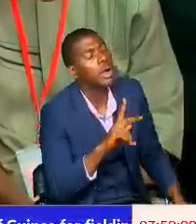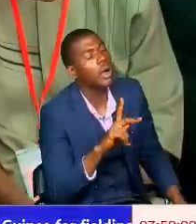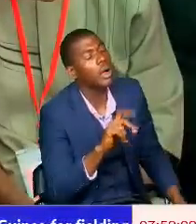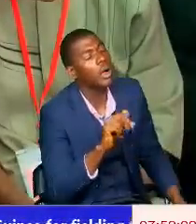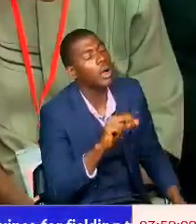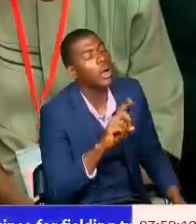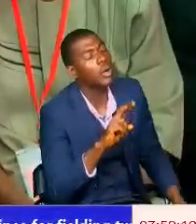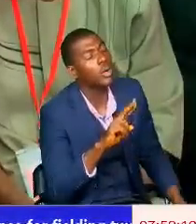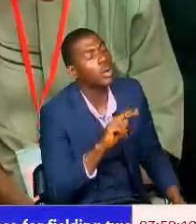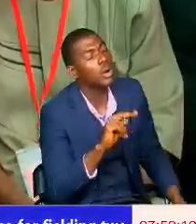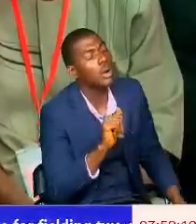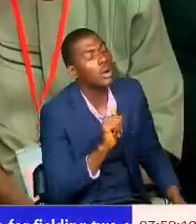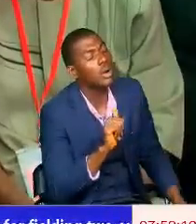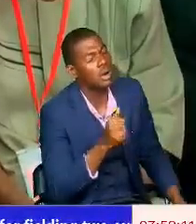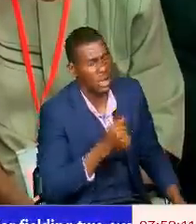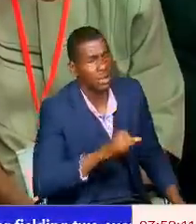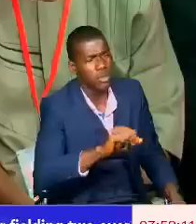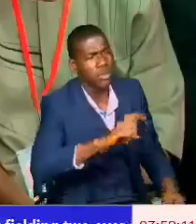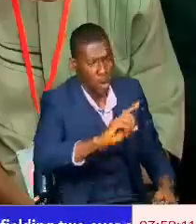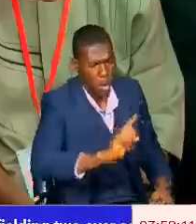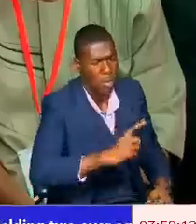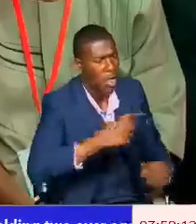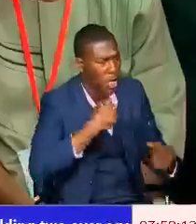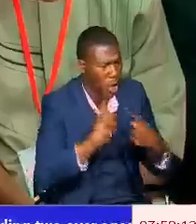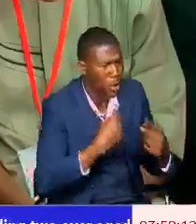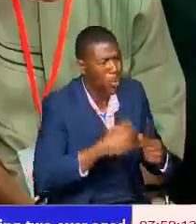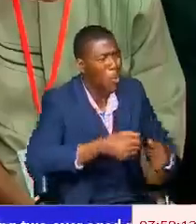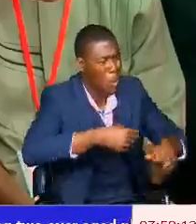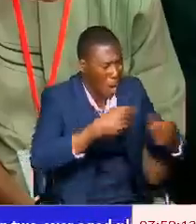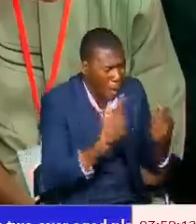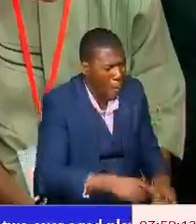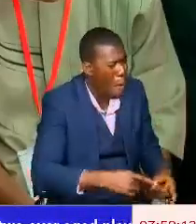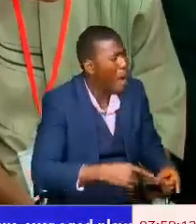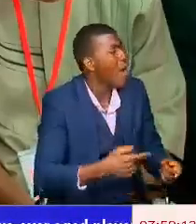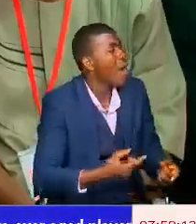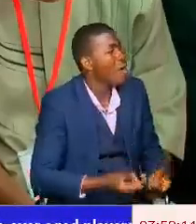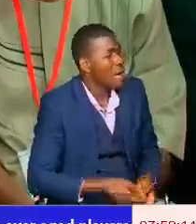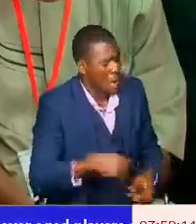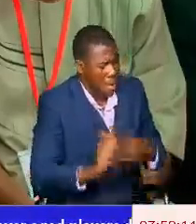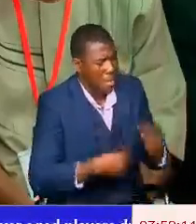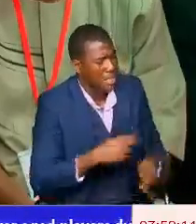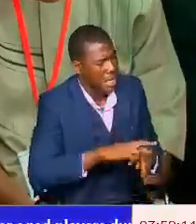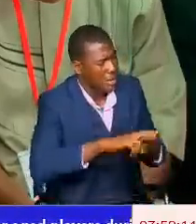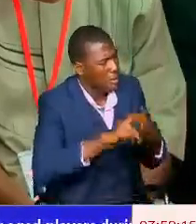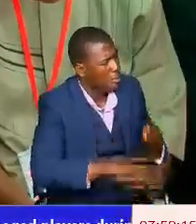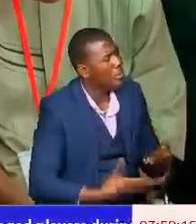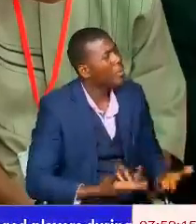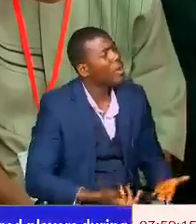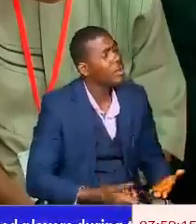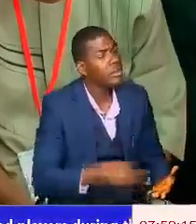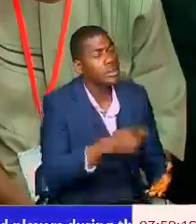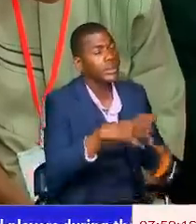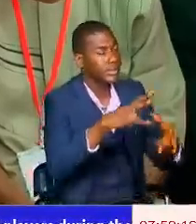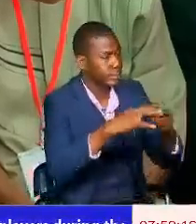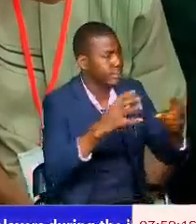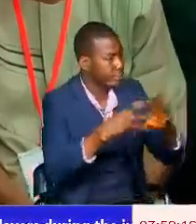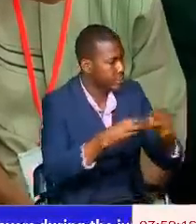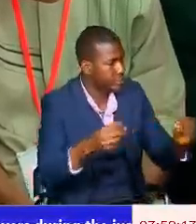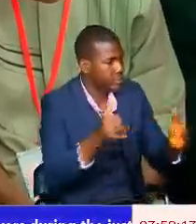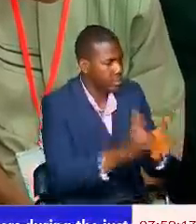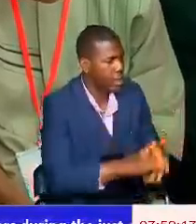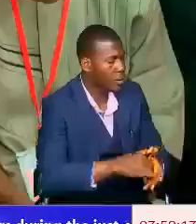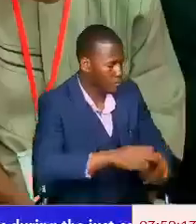waiting then fit talk, or waiting with their final say over this issue. And then talk, say they don't carry out their